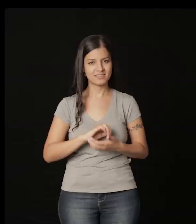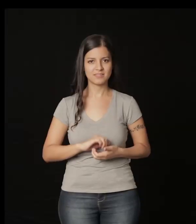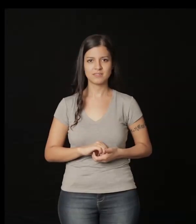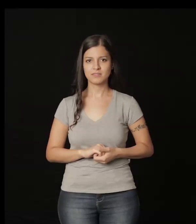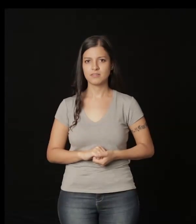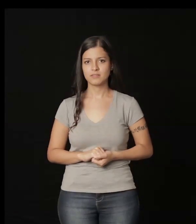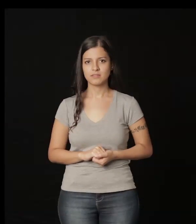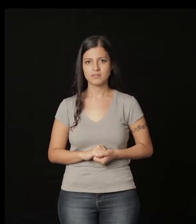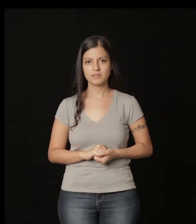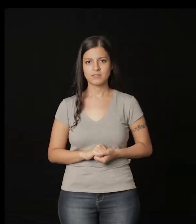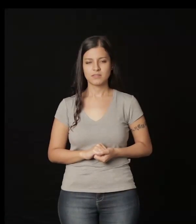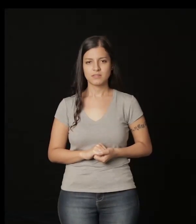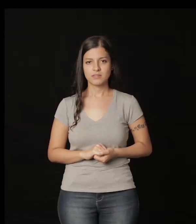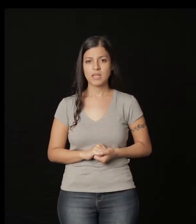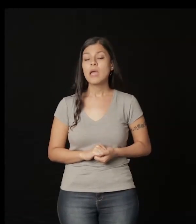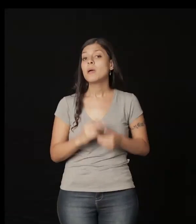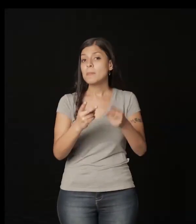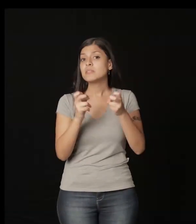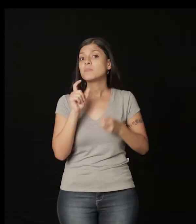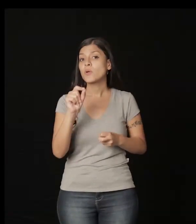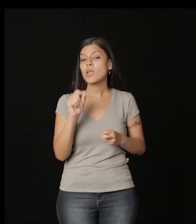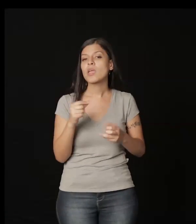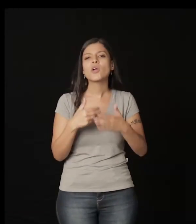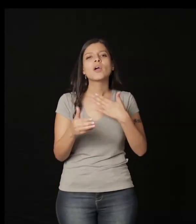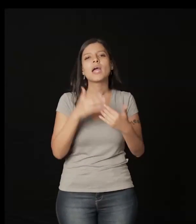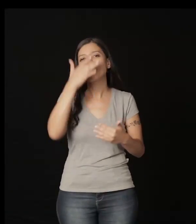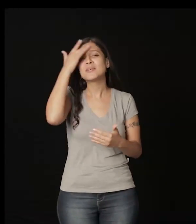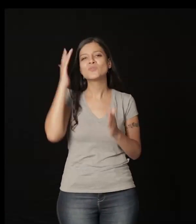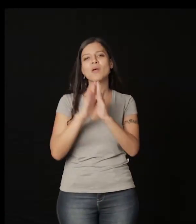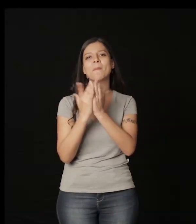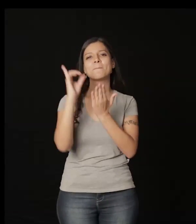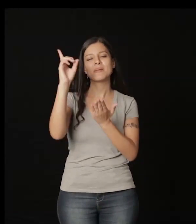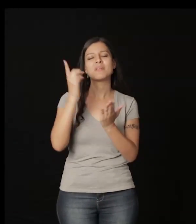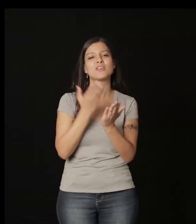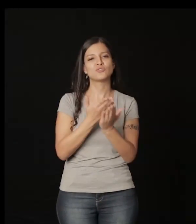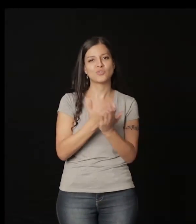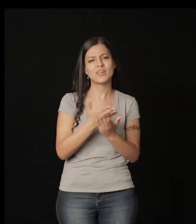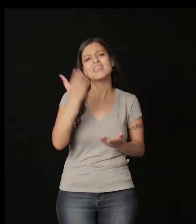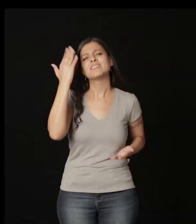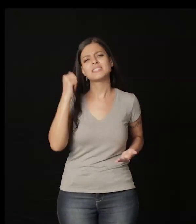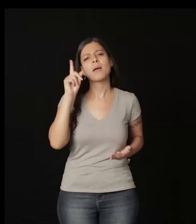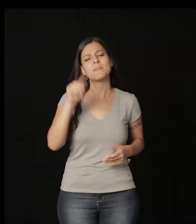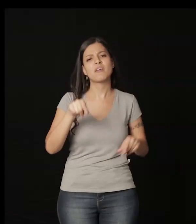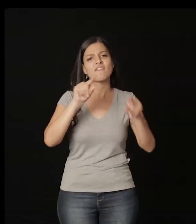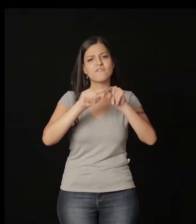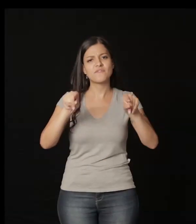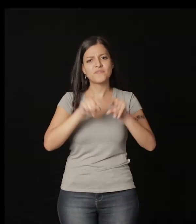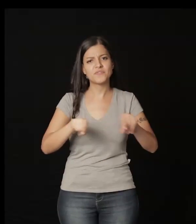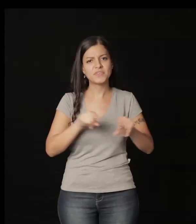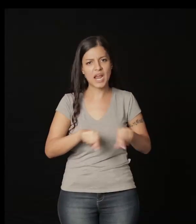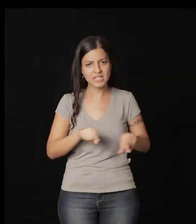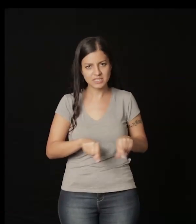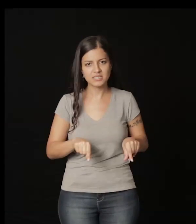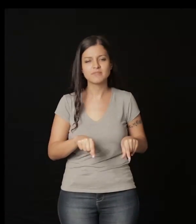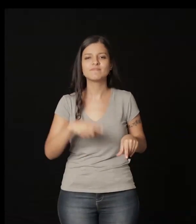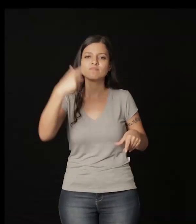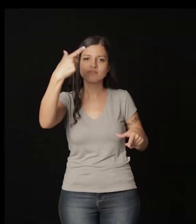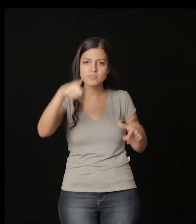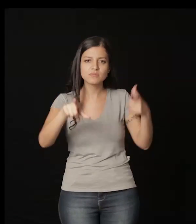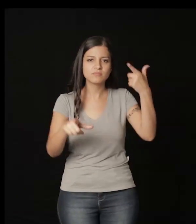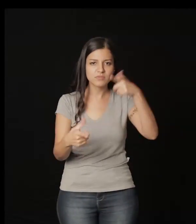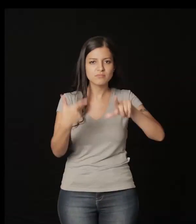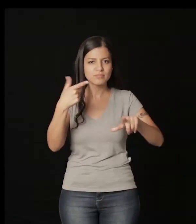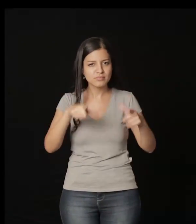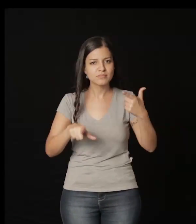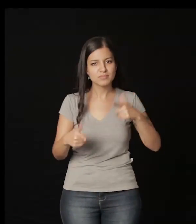that, and anyone who's studied the Bible will know that there's one phrase that comes up again and again and again throughout